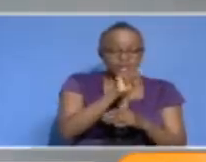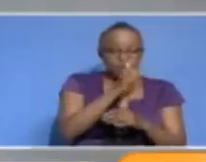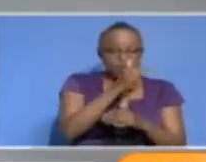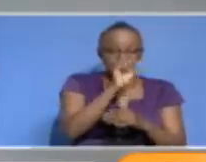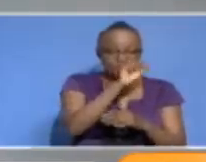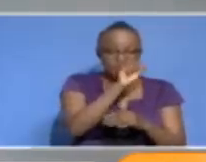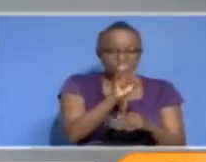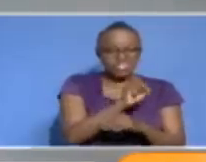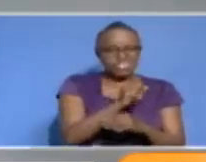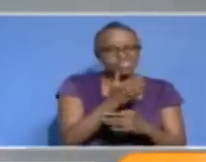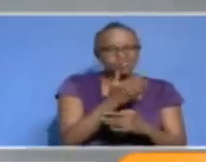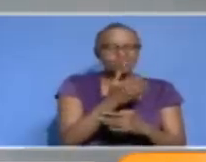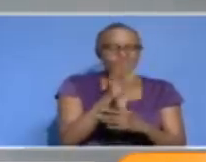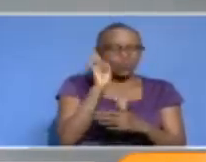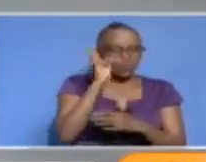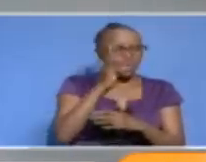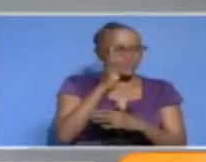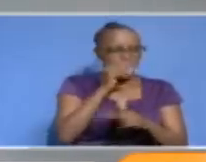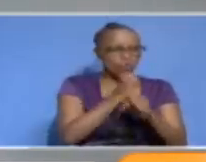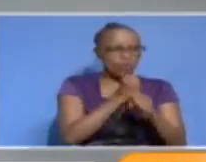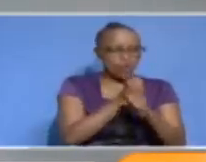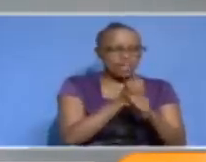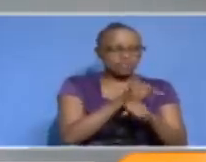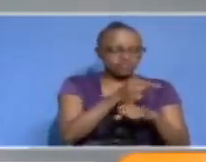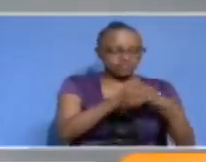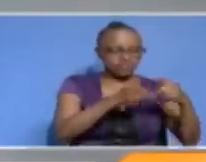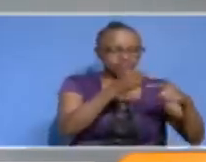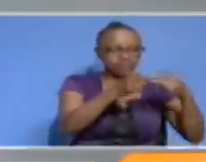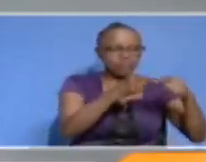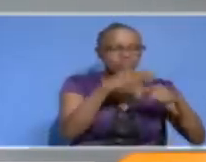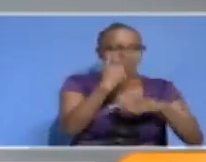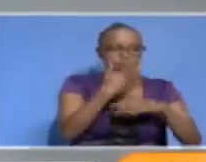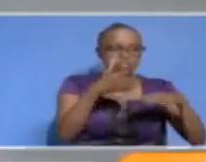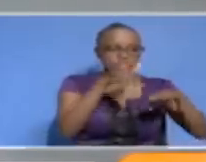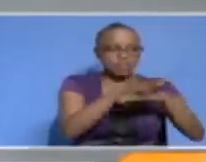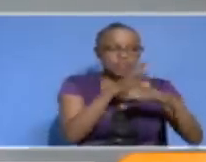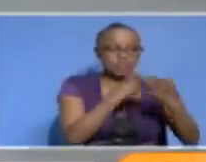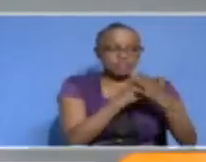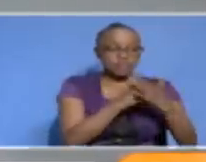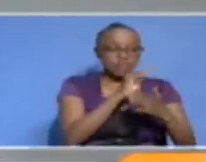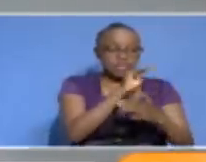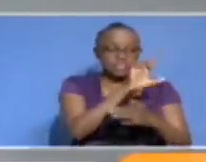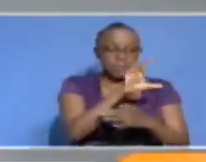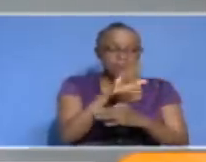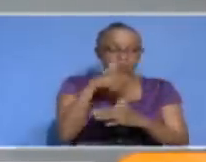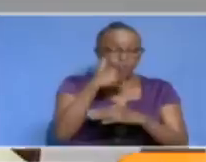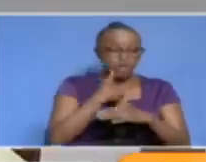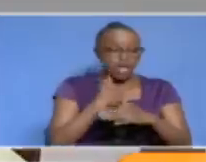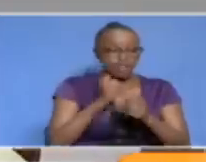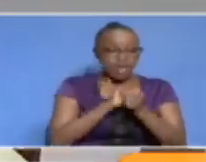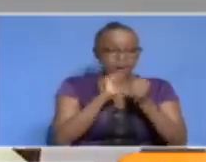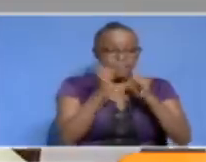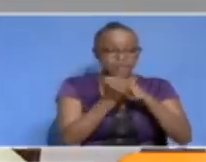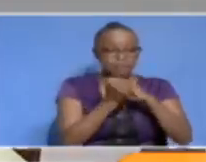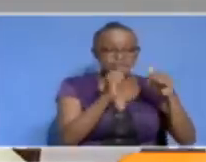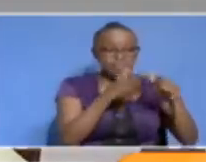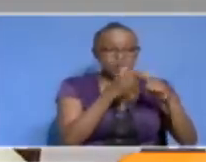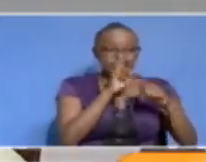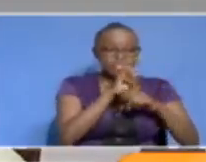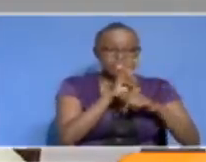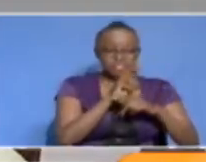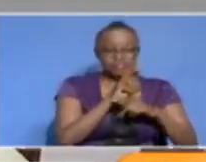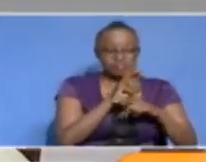lowering rates, we shall work on that, because it's always covered in the finance bill. We'll always have an amendment to that, and then we see. But